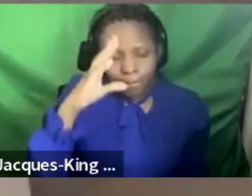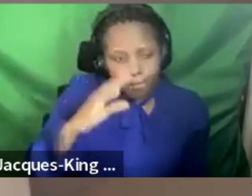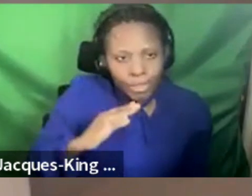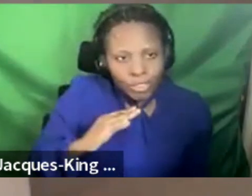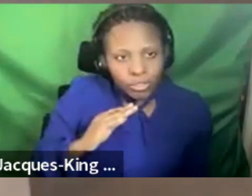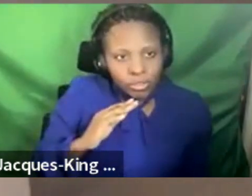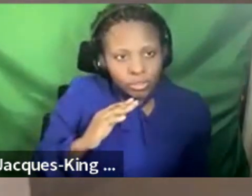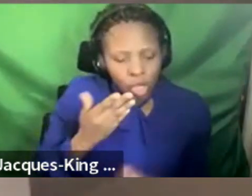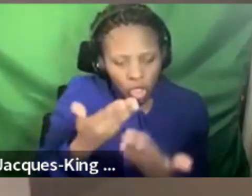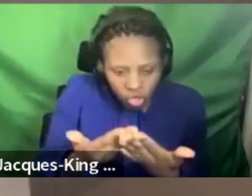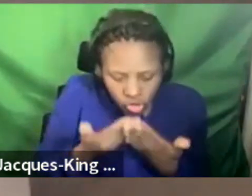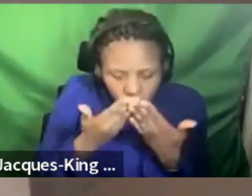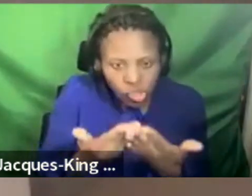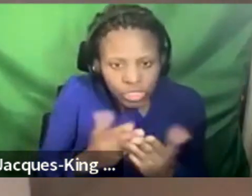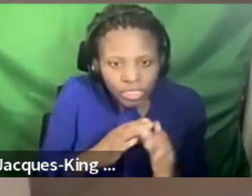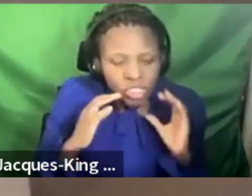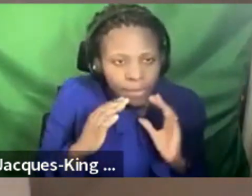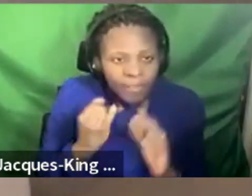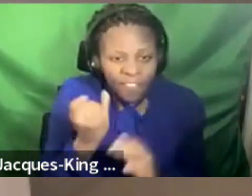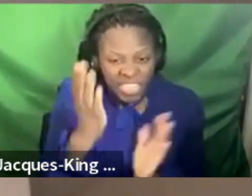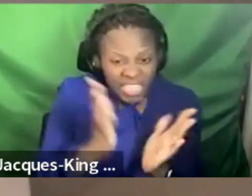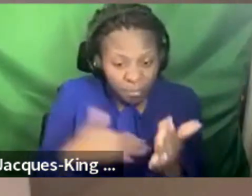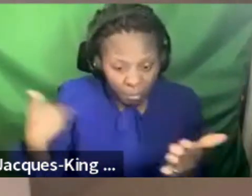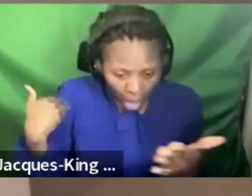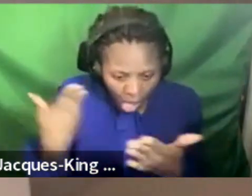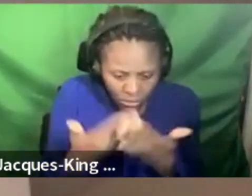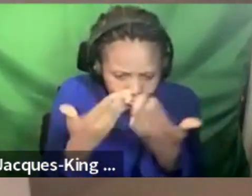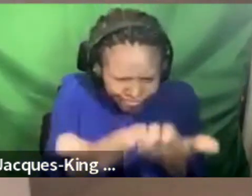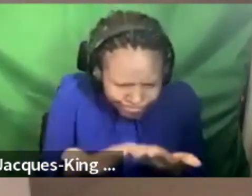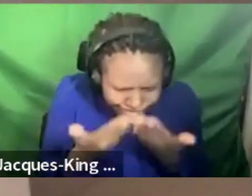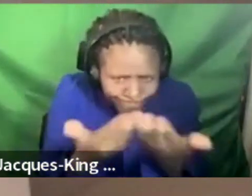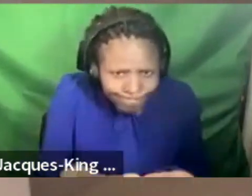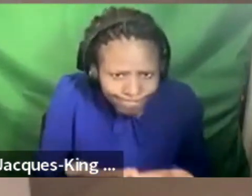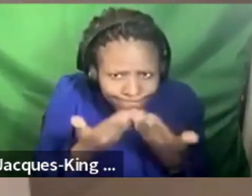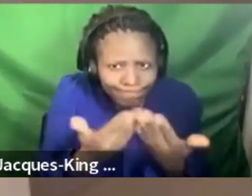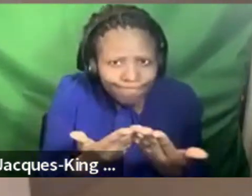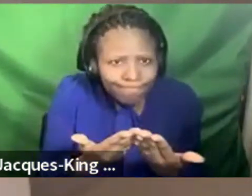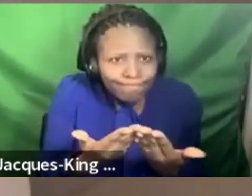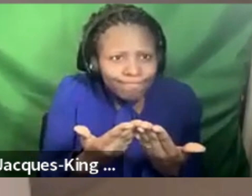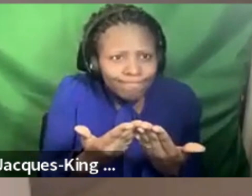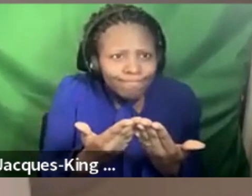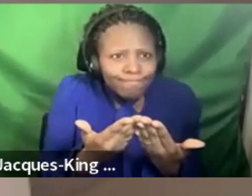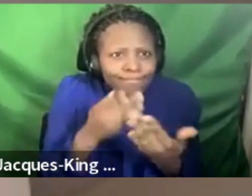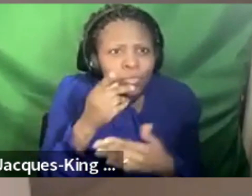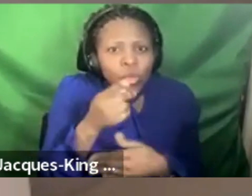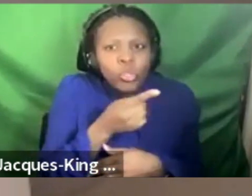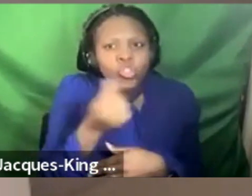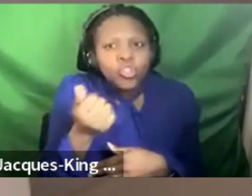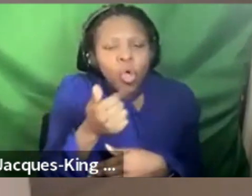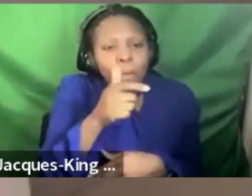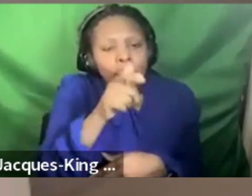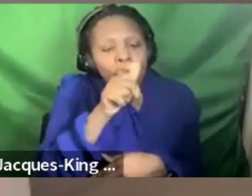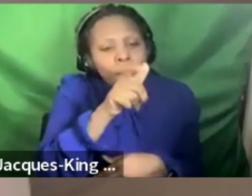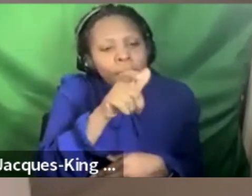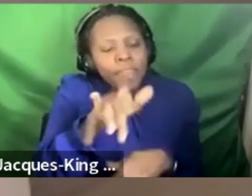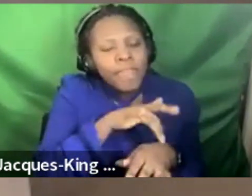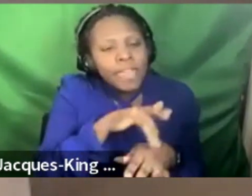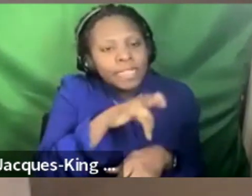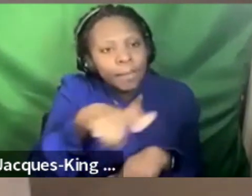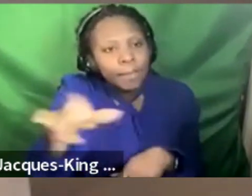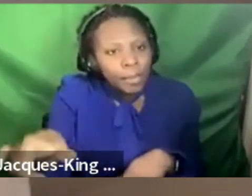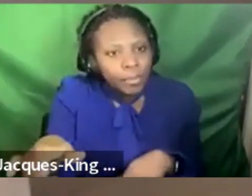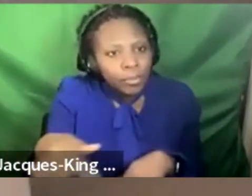studying adaptation. Yeah, I've been studying Shakespeare intently for the last 6 months, right, with some